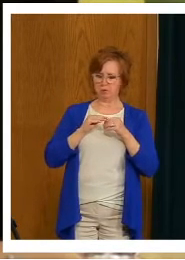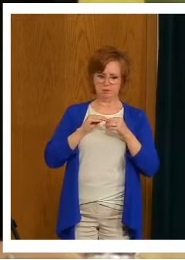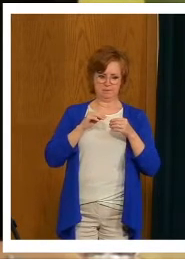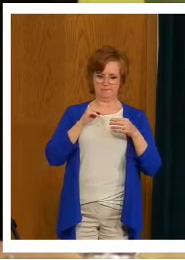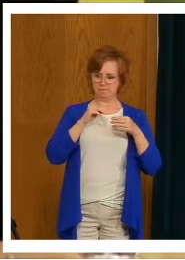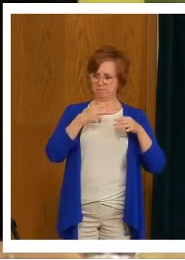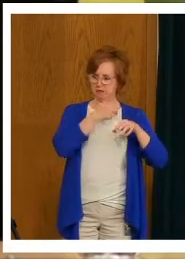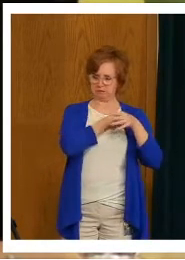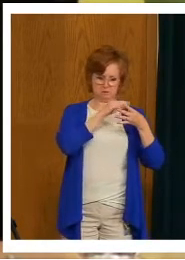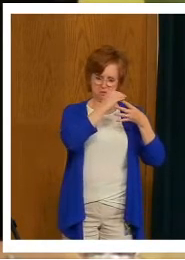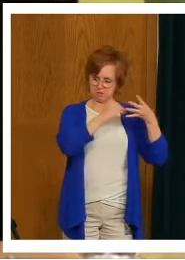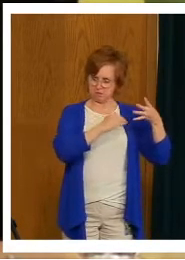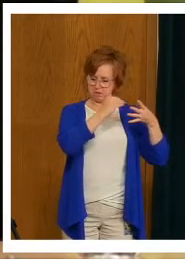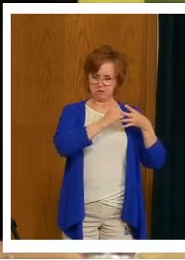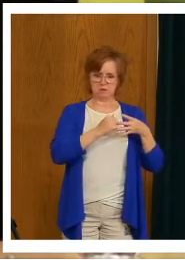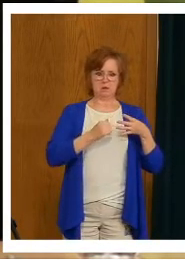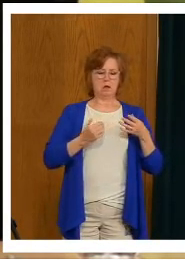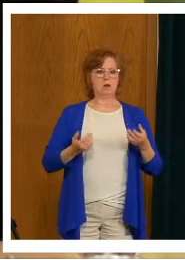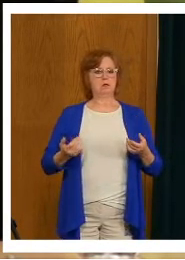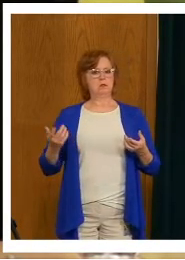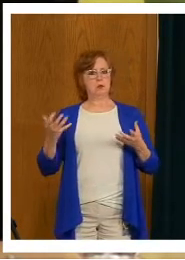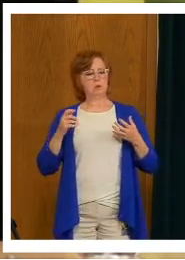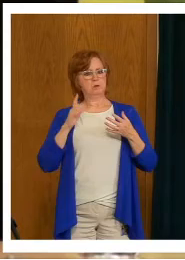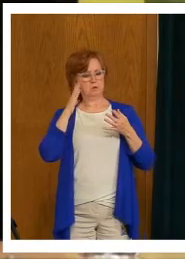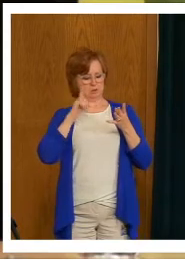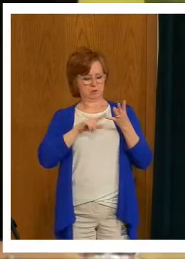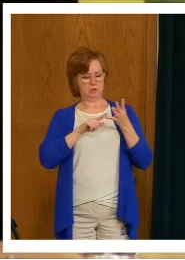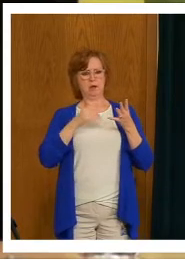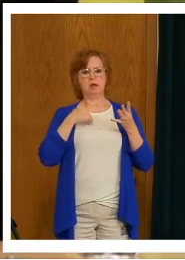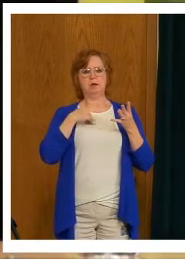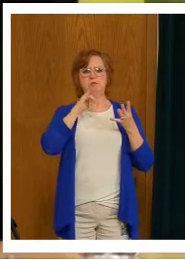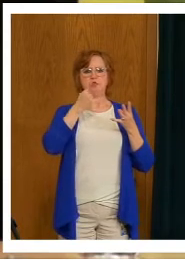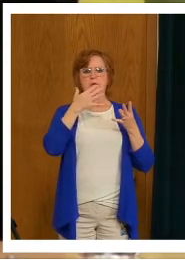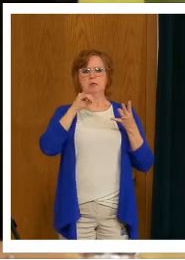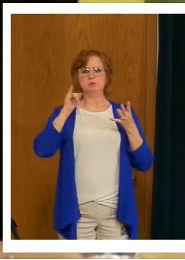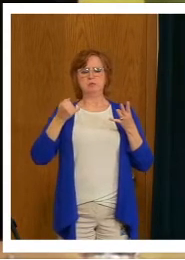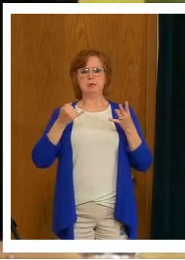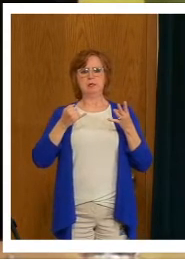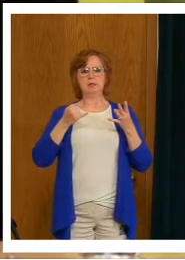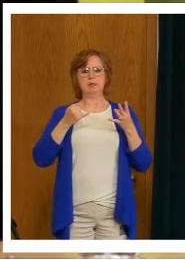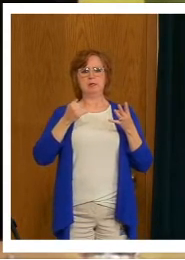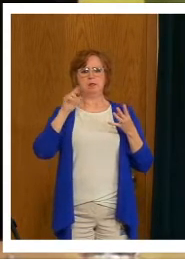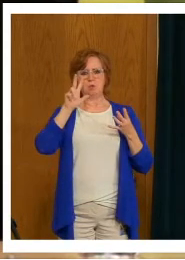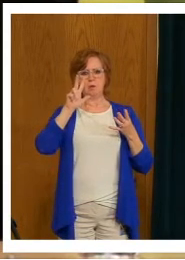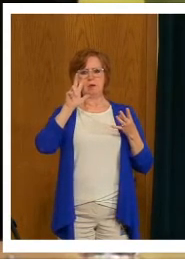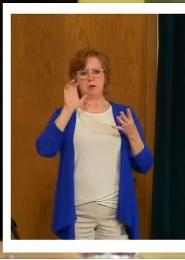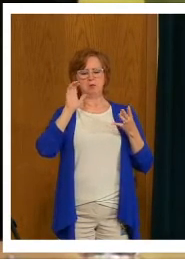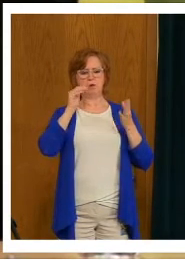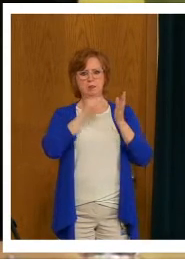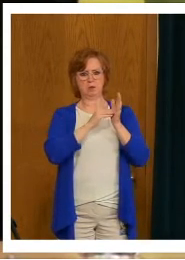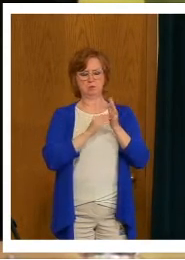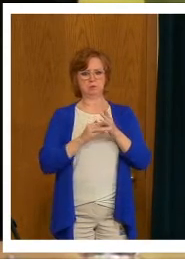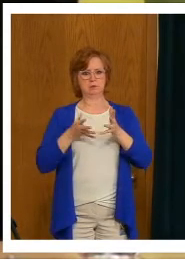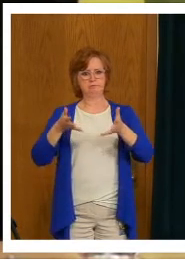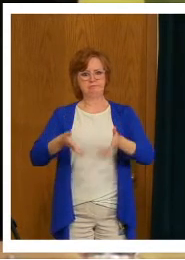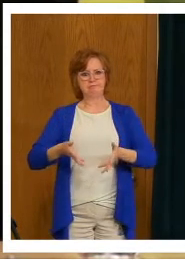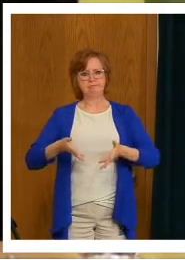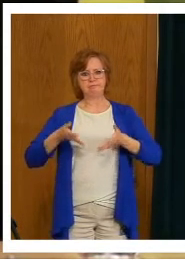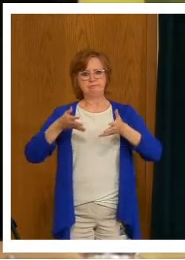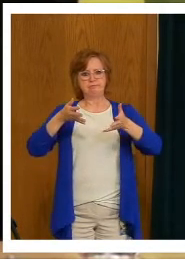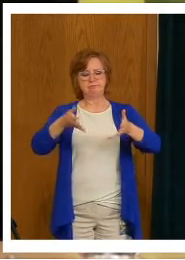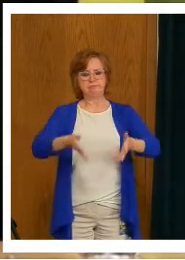We have currently, I believe, about 300,000 J&J vaccines that are sitting in storage in Canada, are rendered